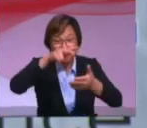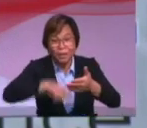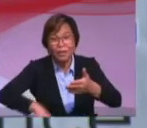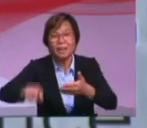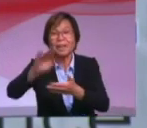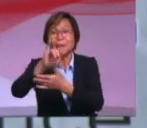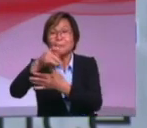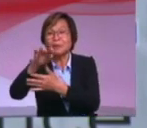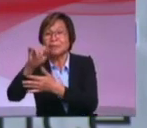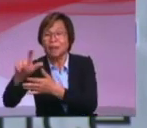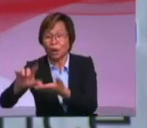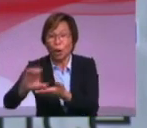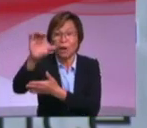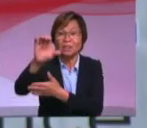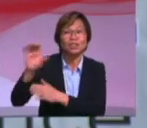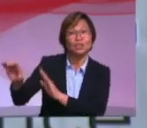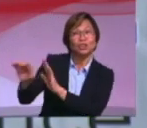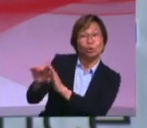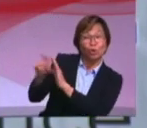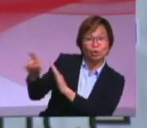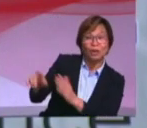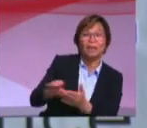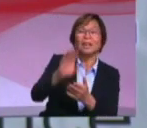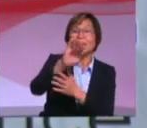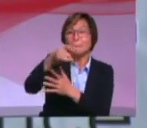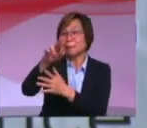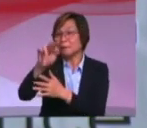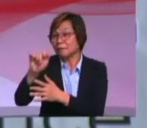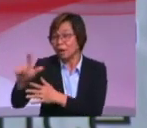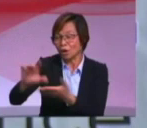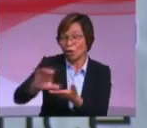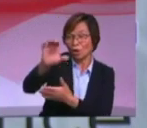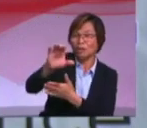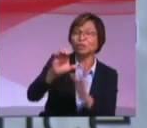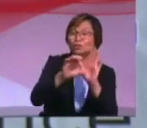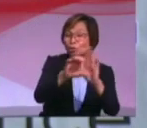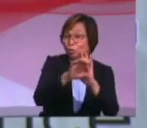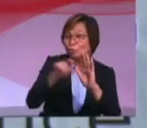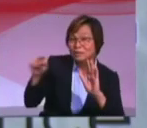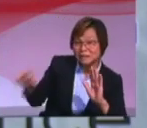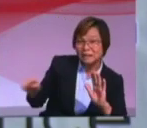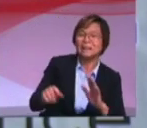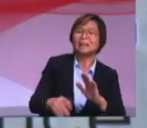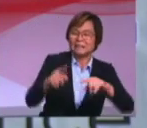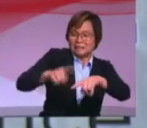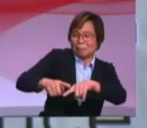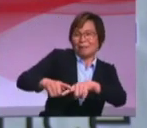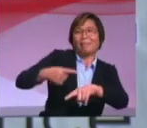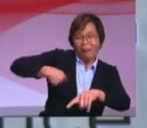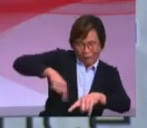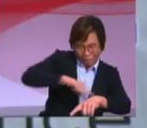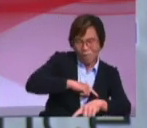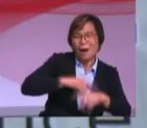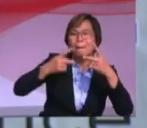college modeling but the imperial college modeling is also depend on our activity of